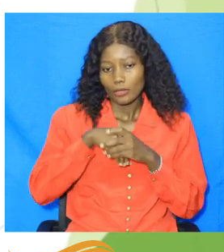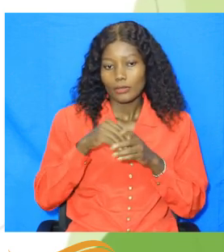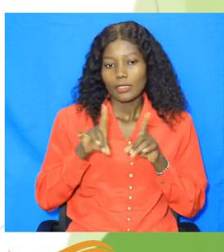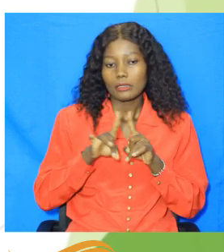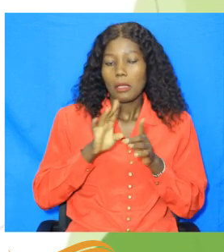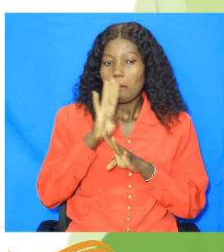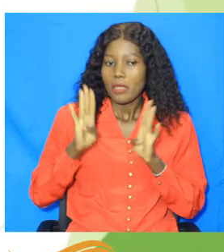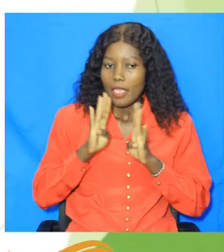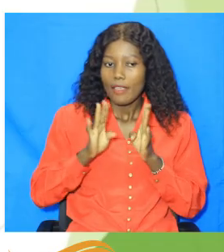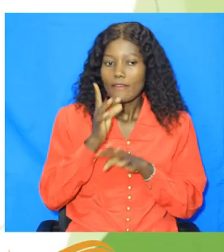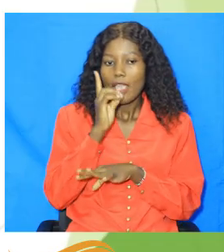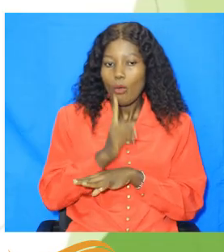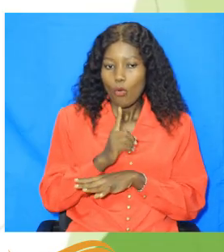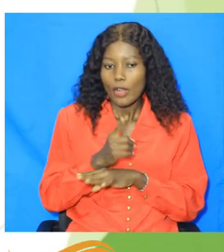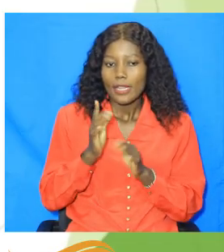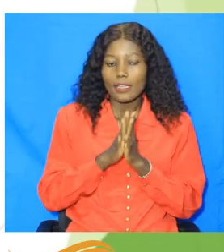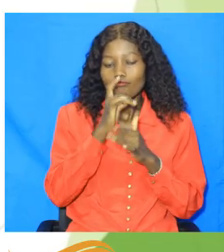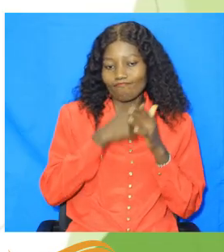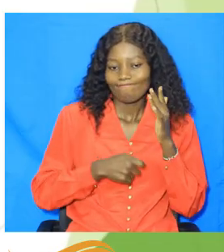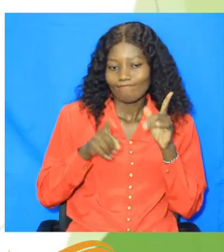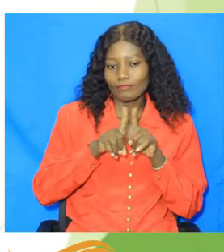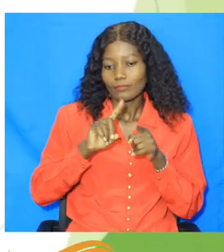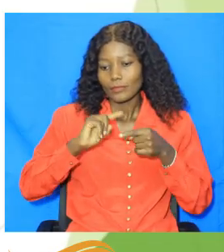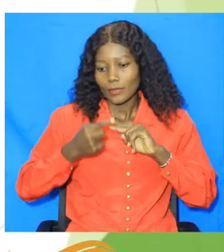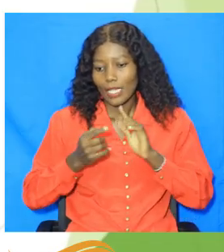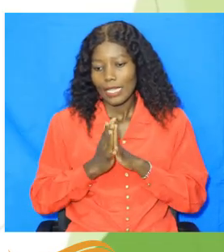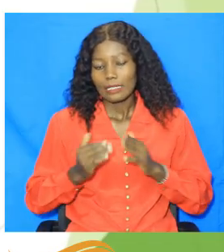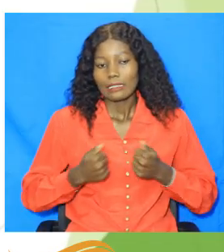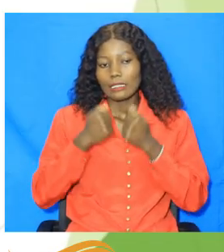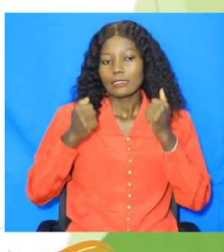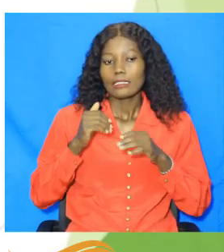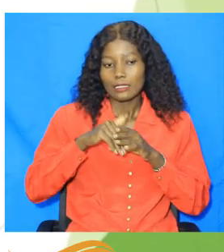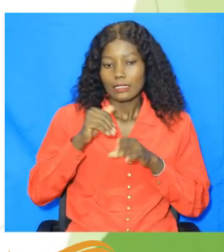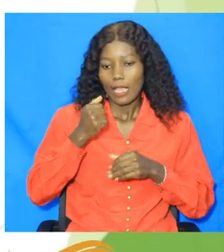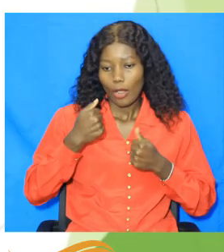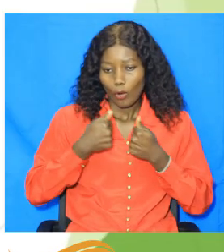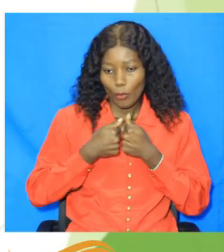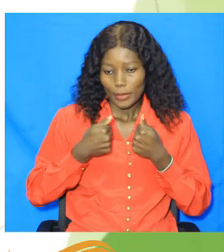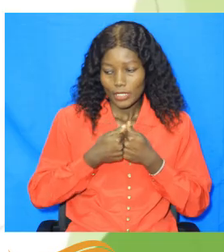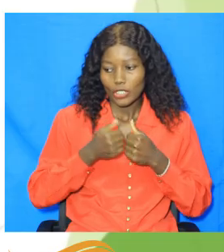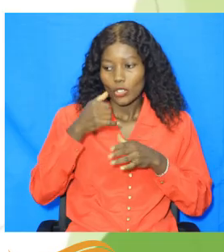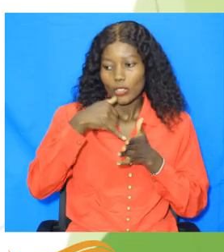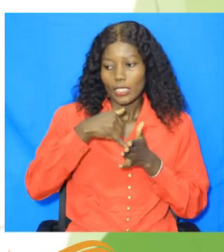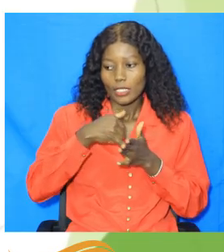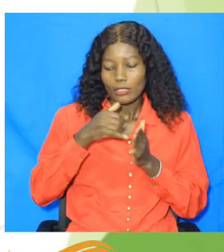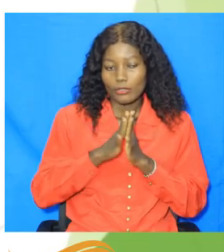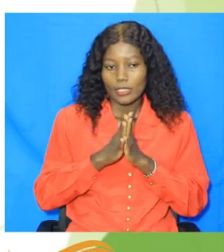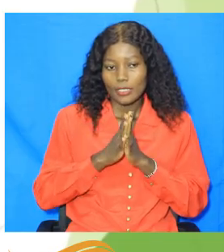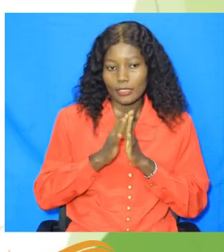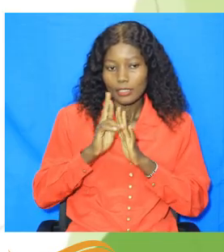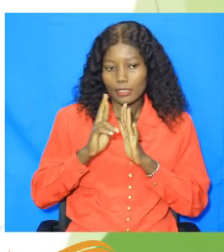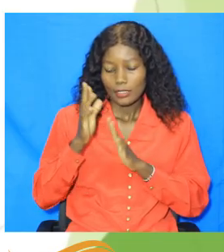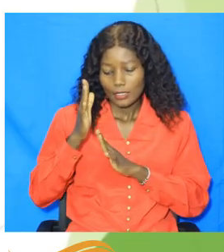behavior, warnings and penalties, and then injuries and accidents in a competition, including the criteria for making